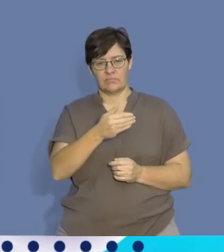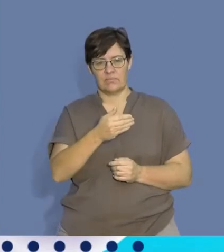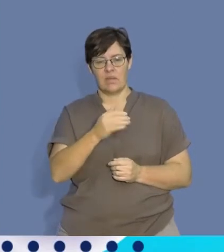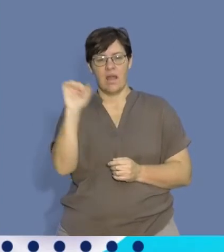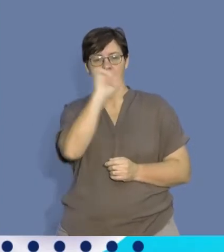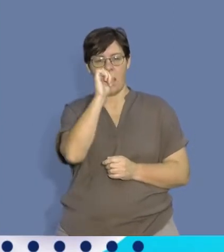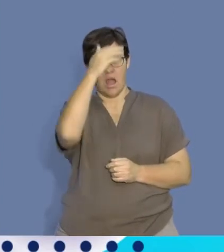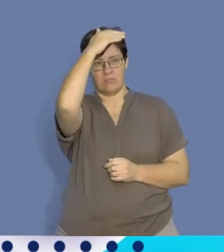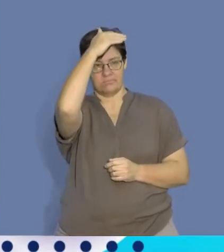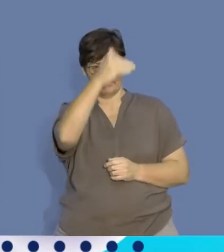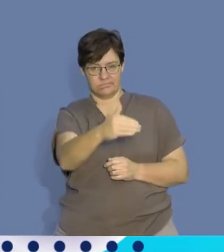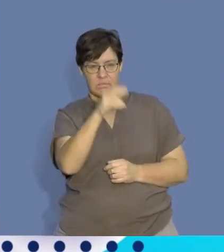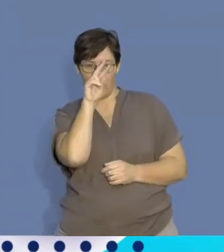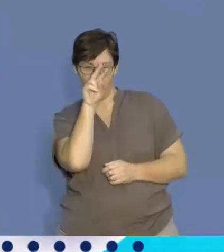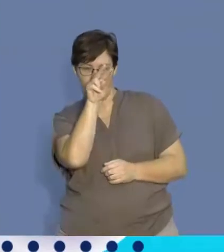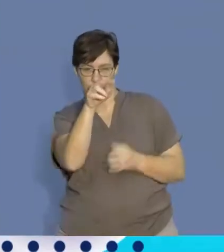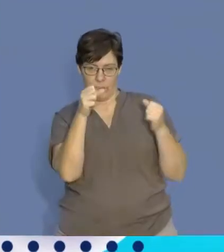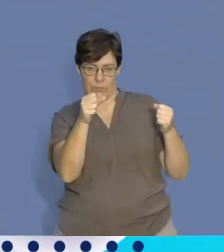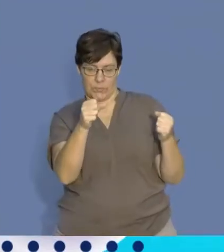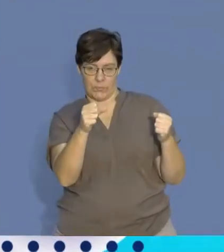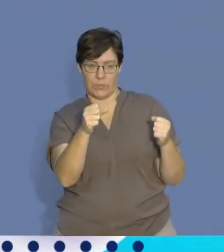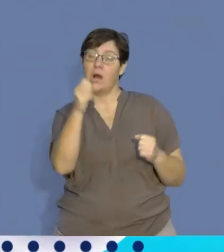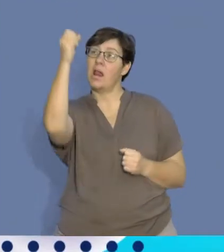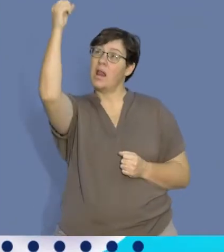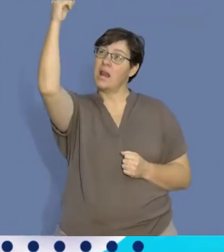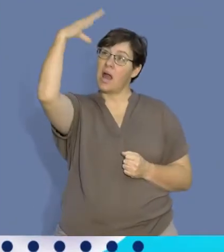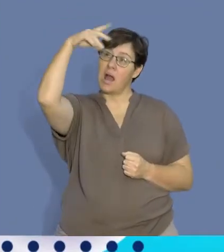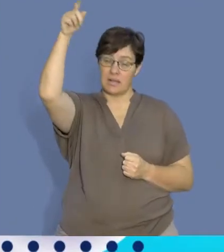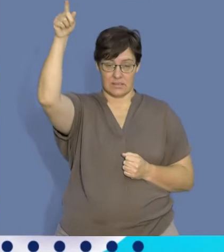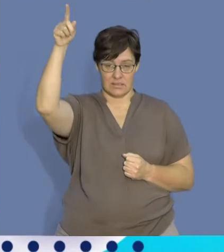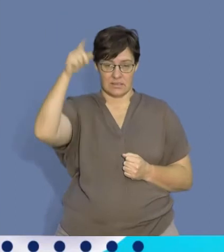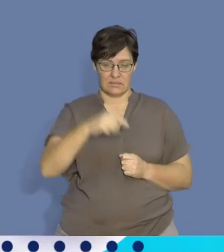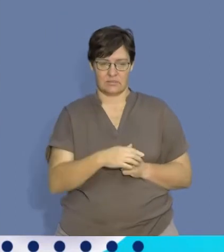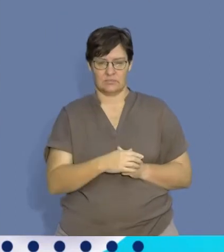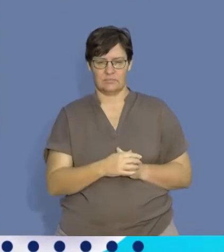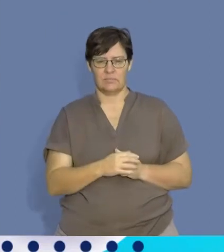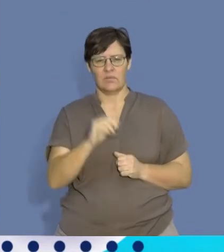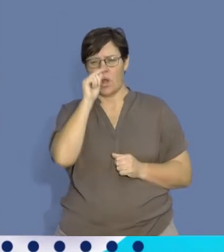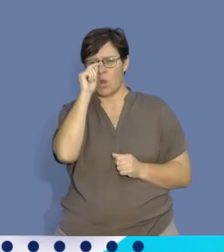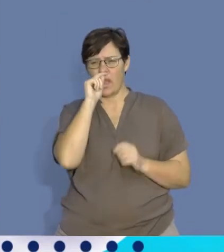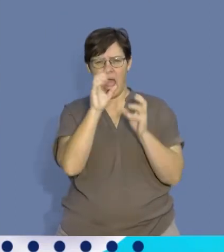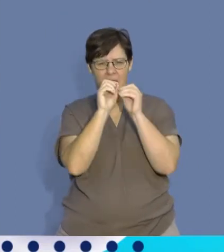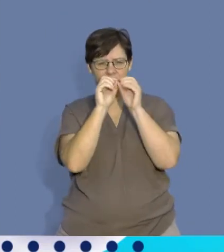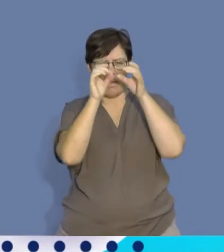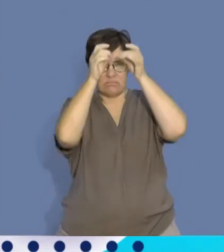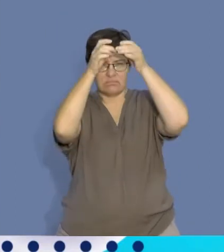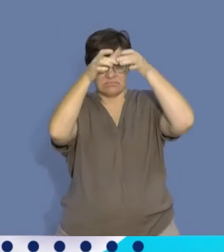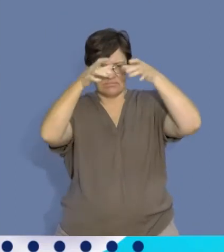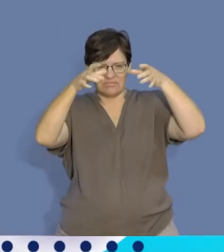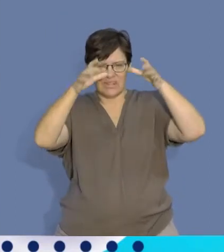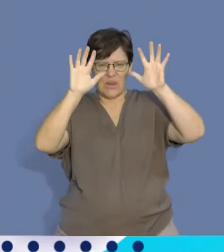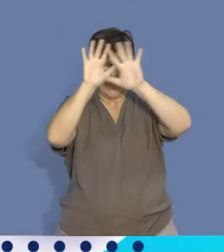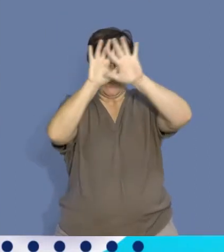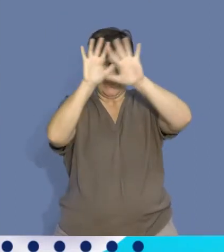night, and you look at a street lamp, and it looks like it's got a halo, like it's all